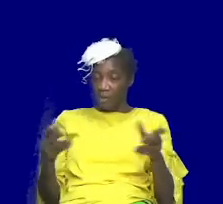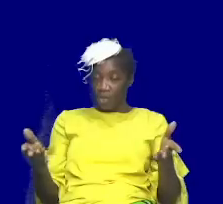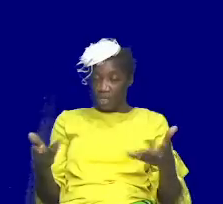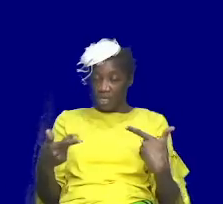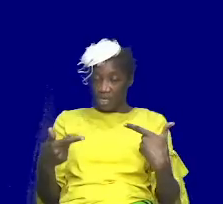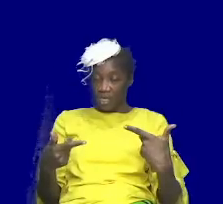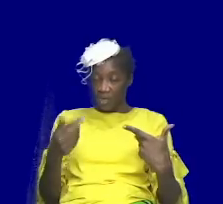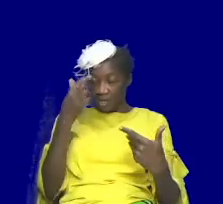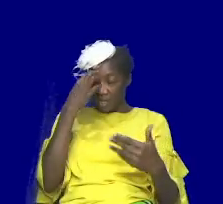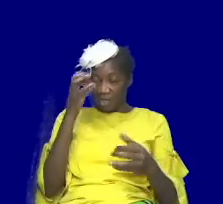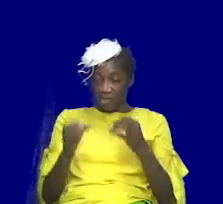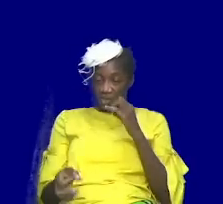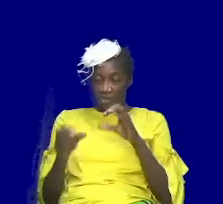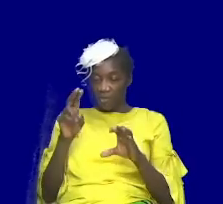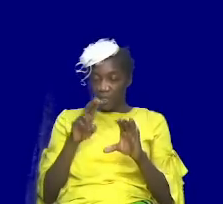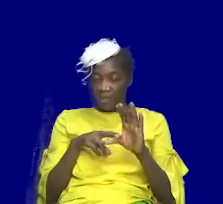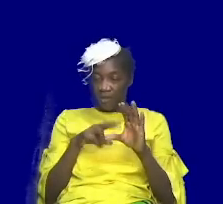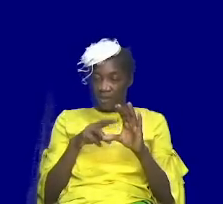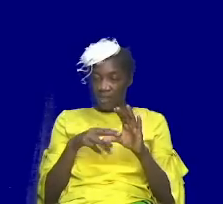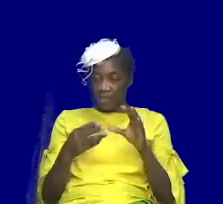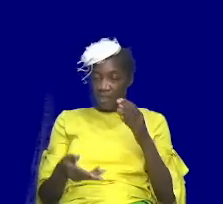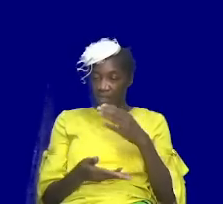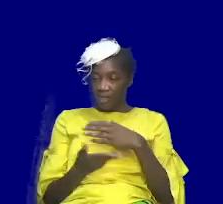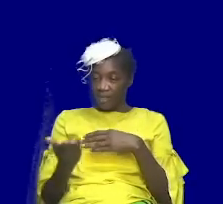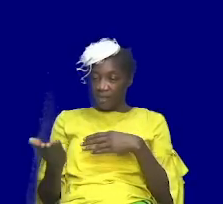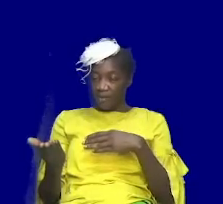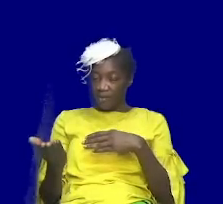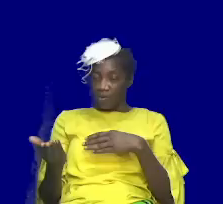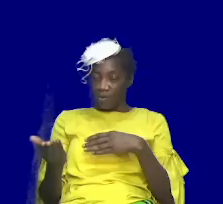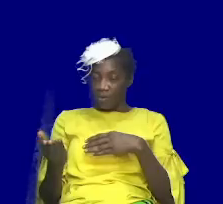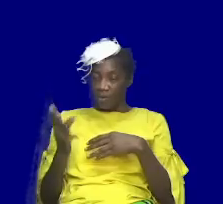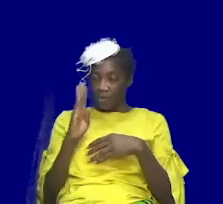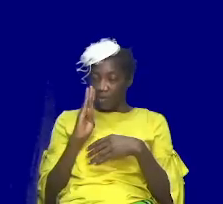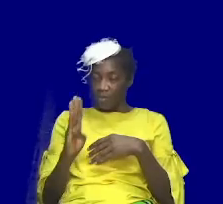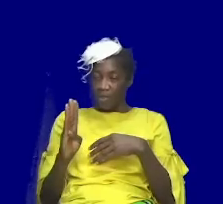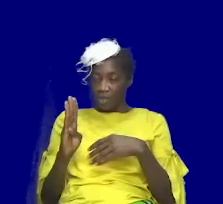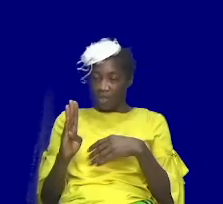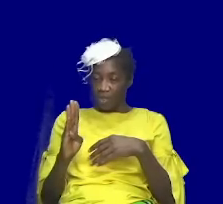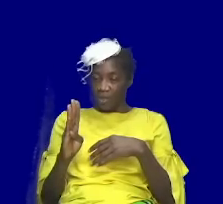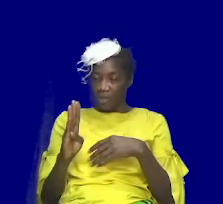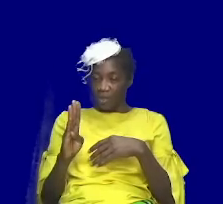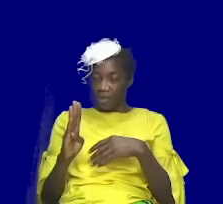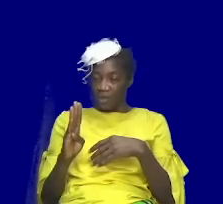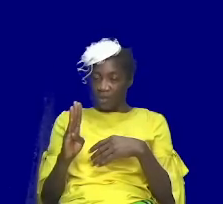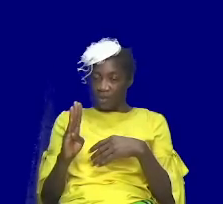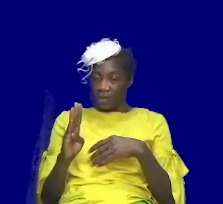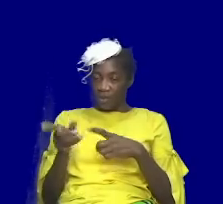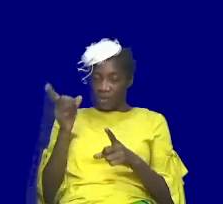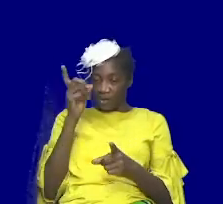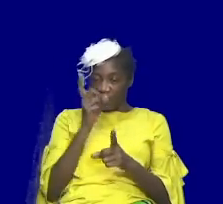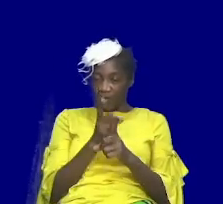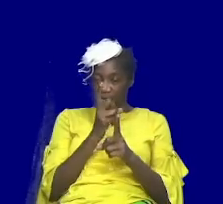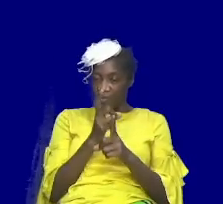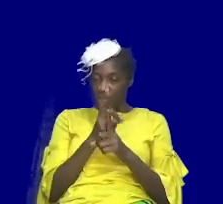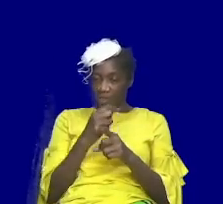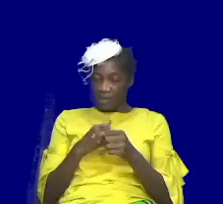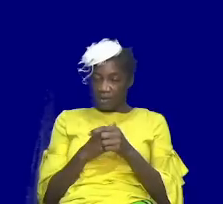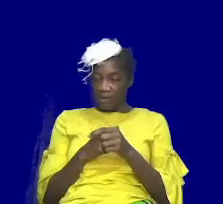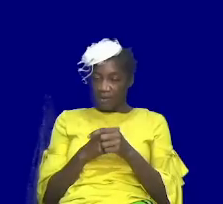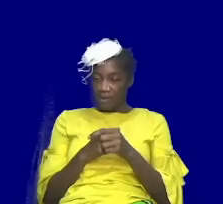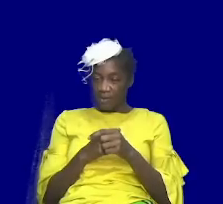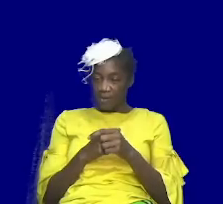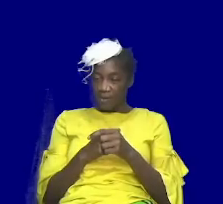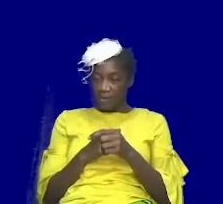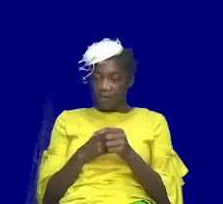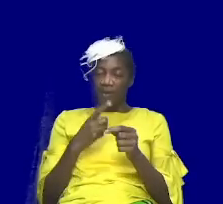judgment seat, there is going to be a fair judgment. There is going to be